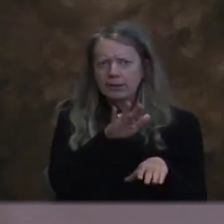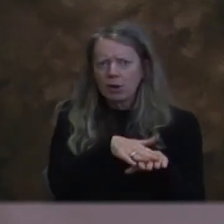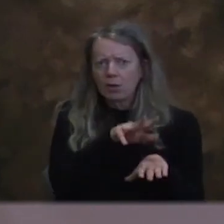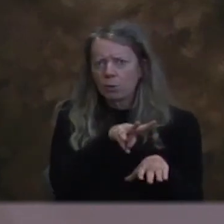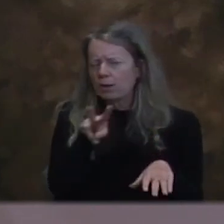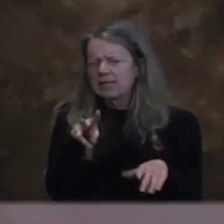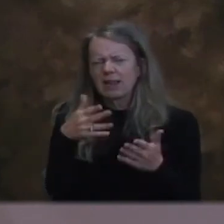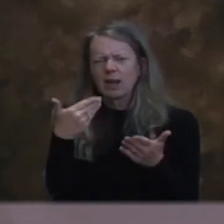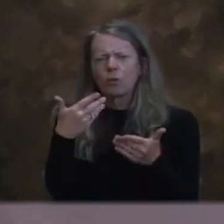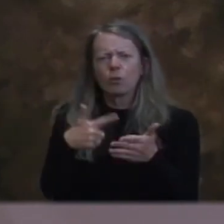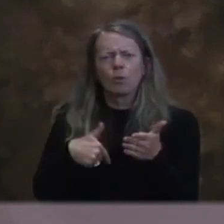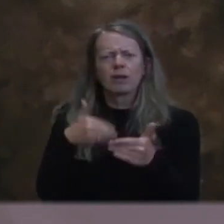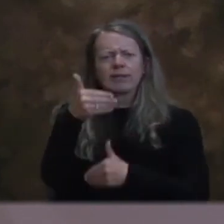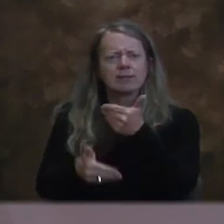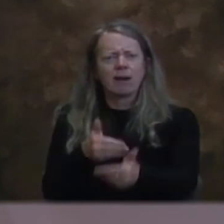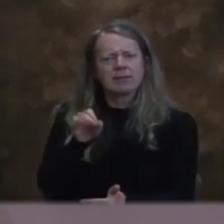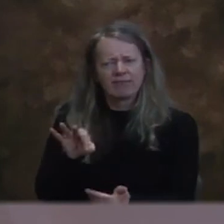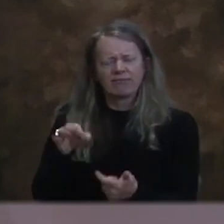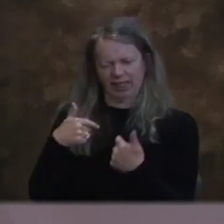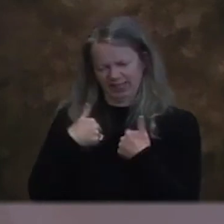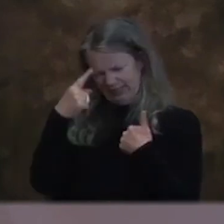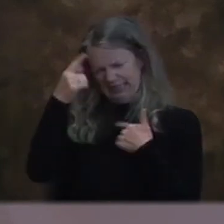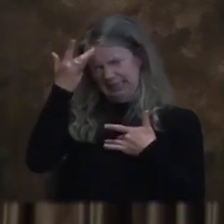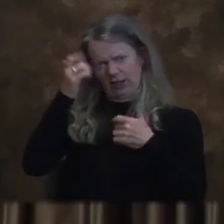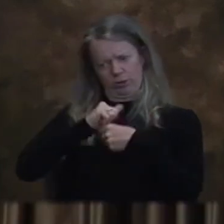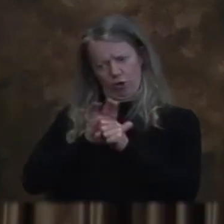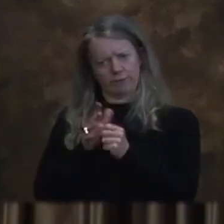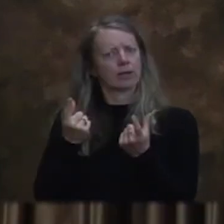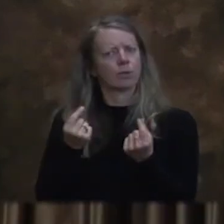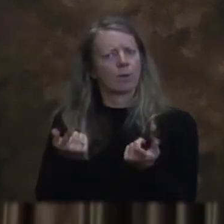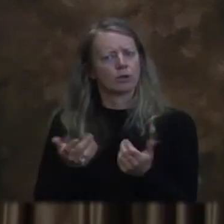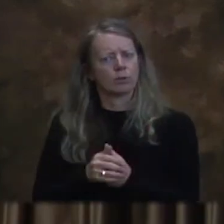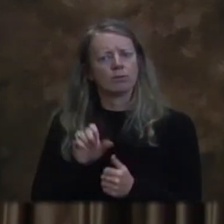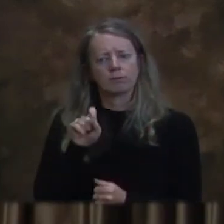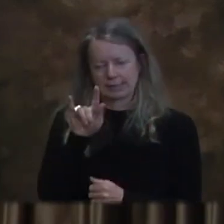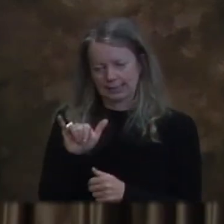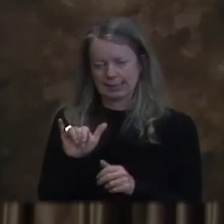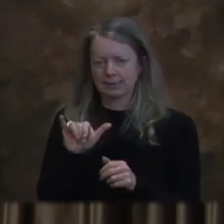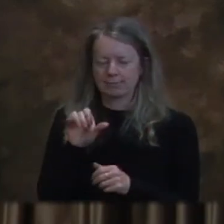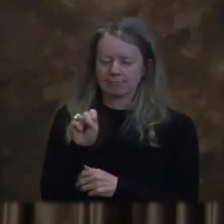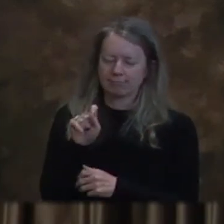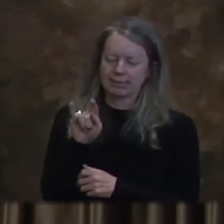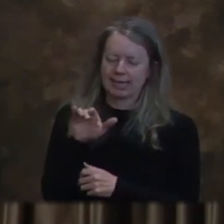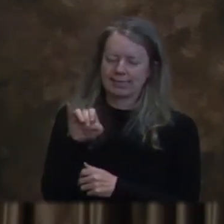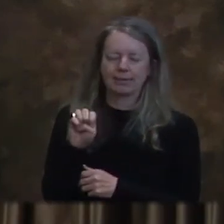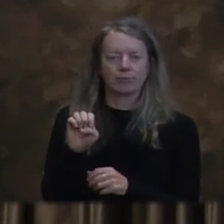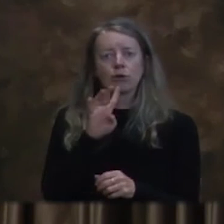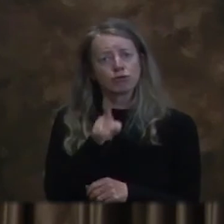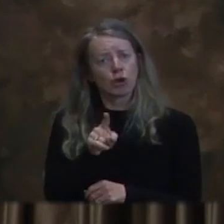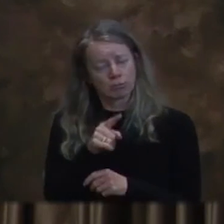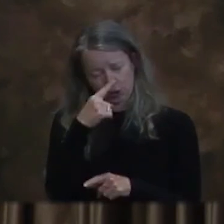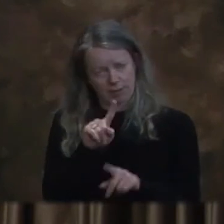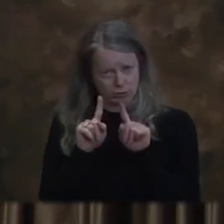you have COVID to do that program. Sure. So for the test to treat, it can